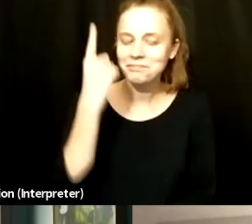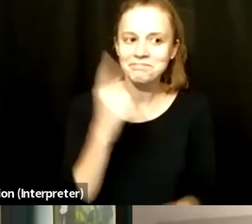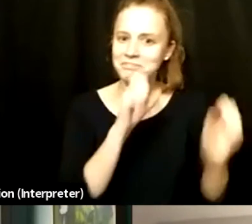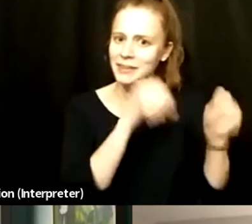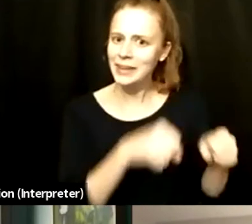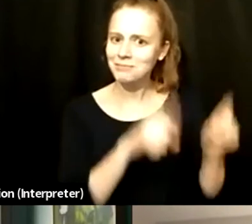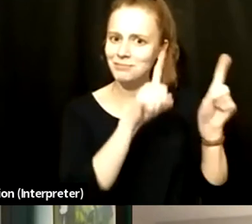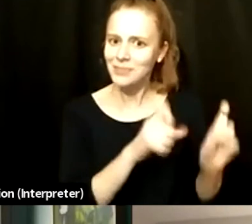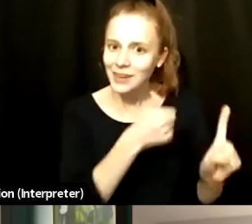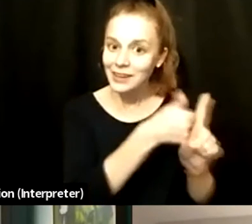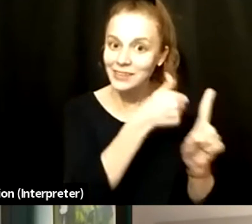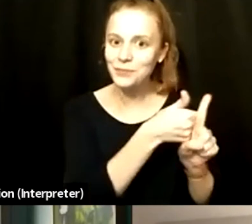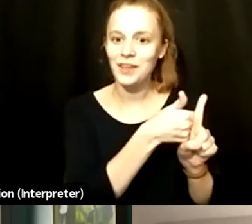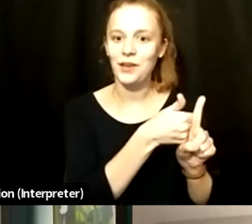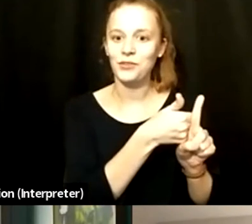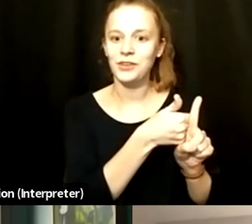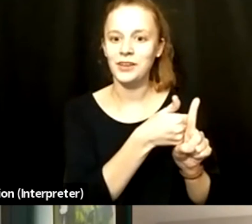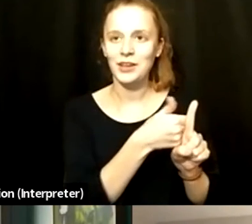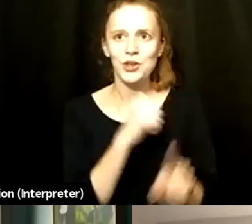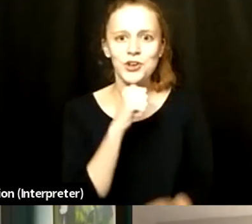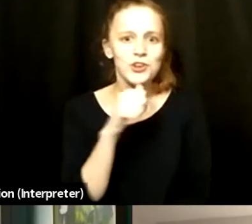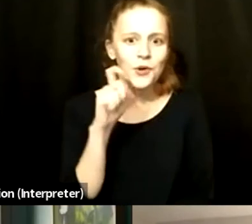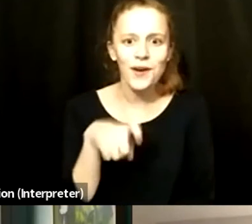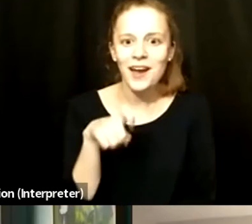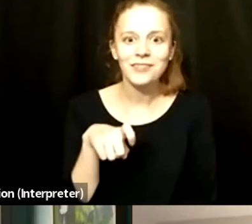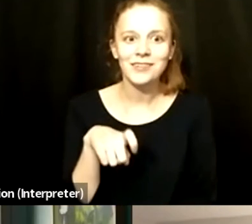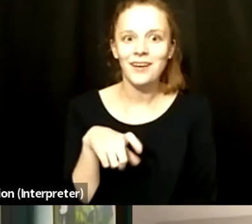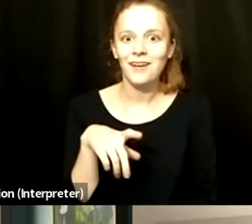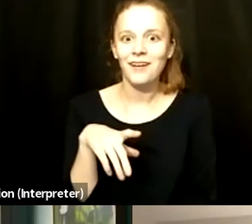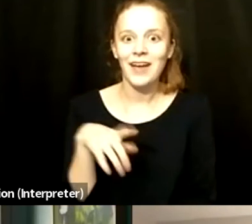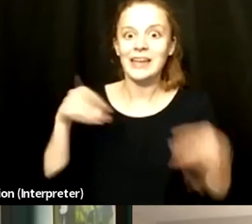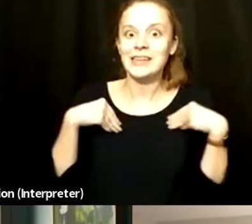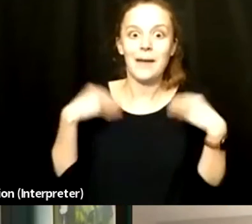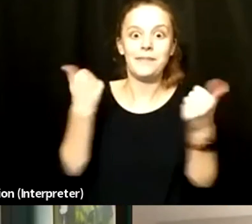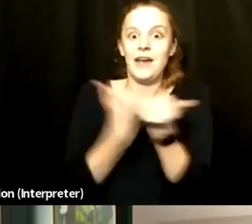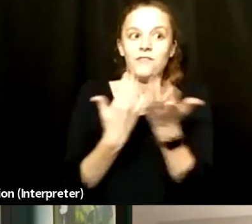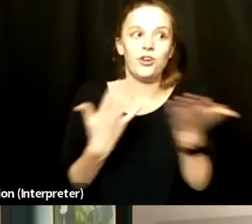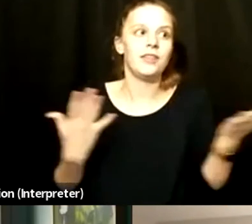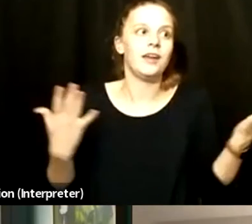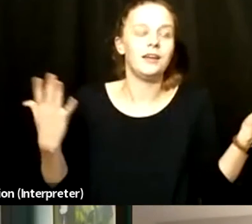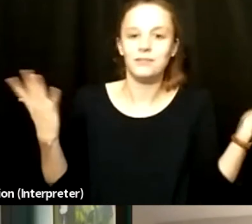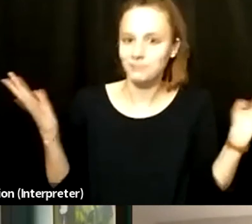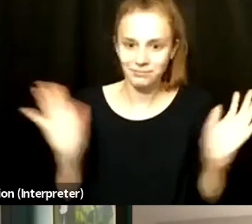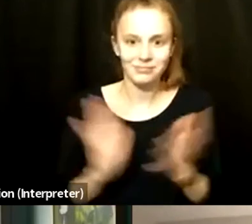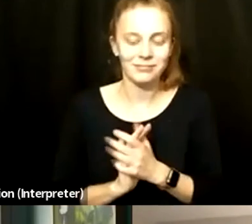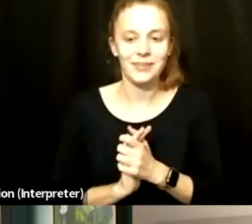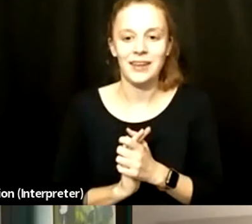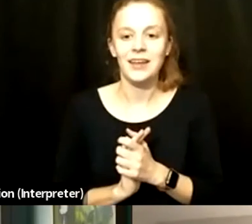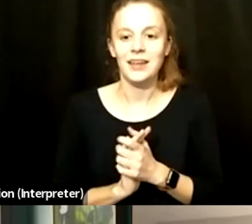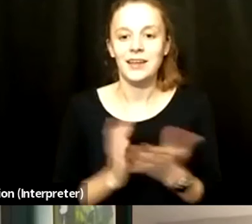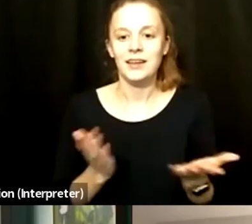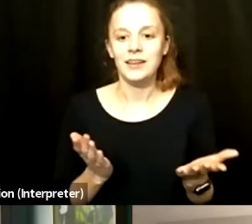don't have to take or believe what professionals are telling them that they can do. But also, it can